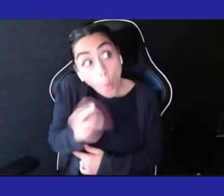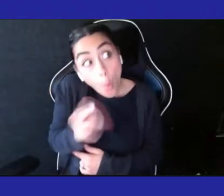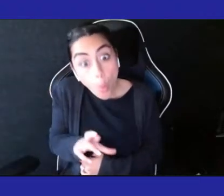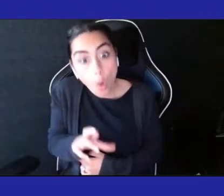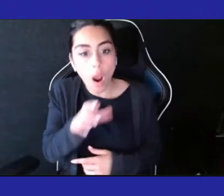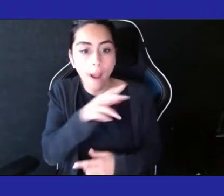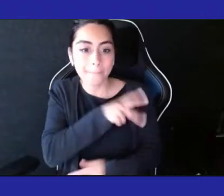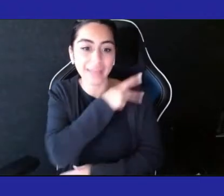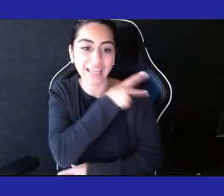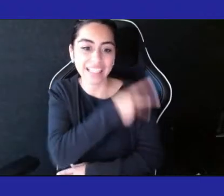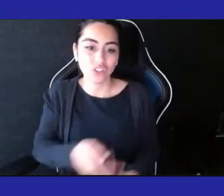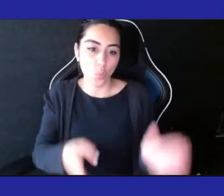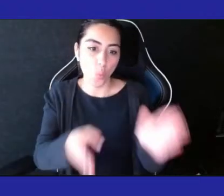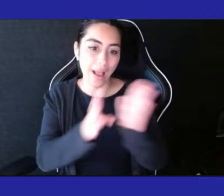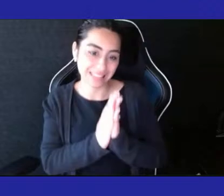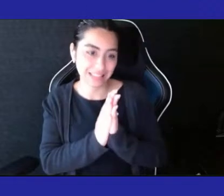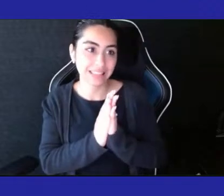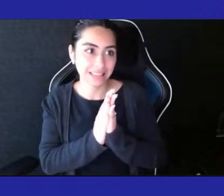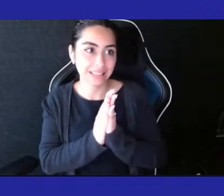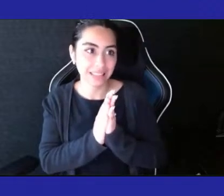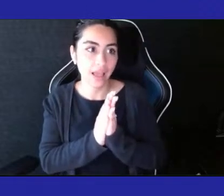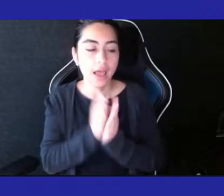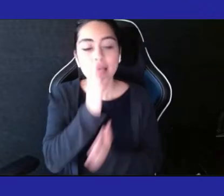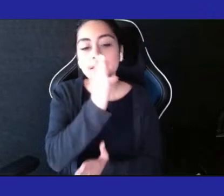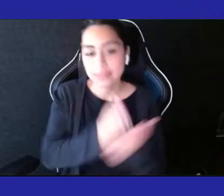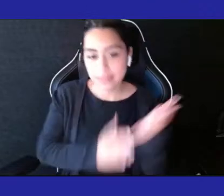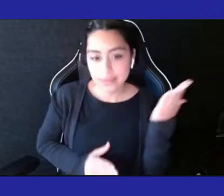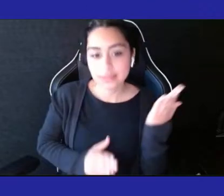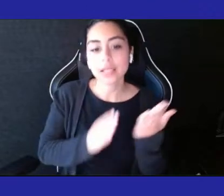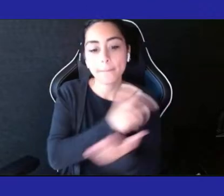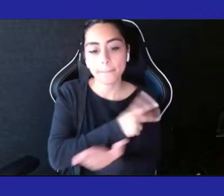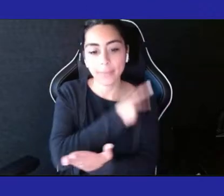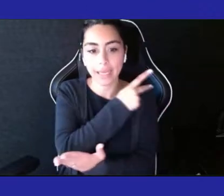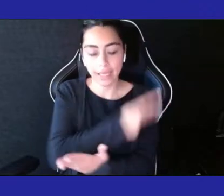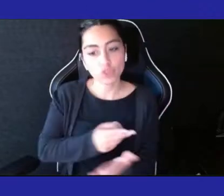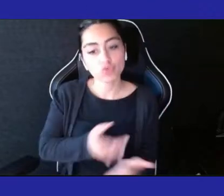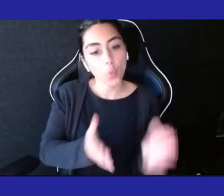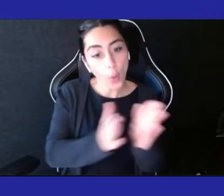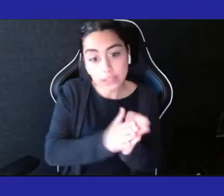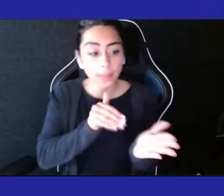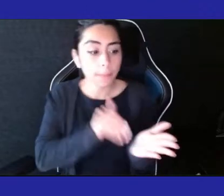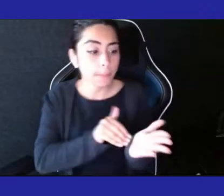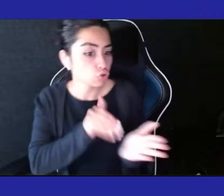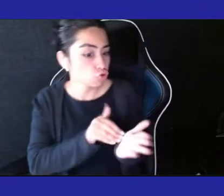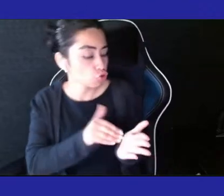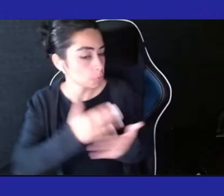some patients request, and for most providers are happy to do it, and we have the technology.